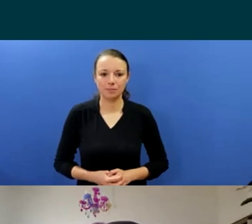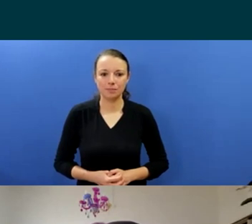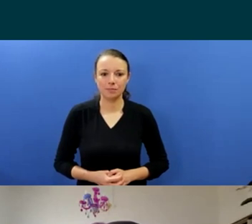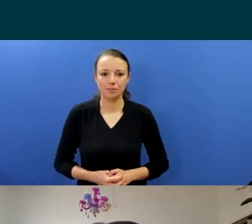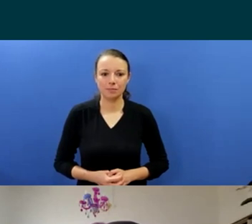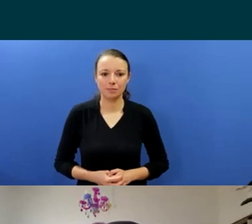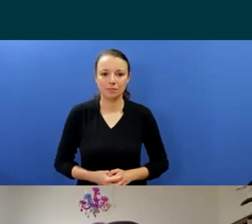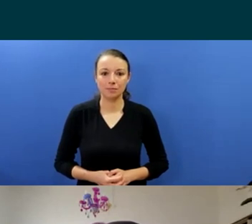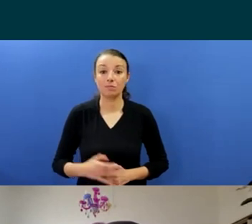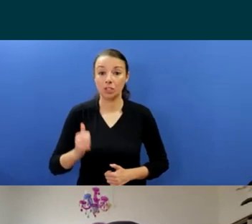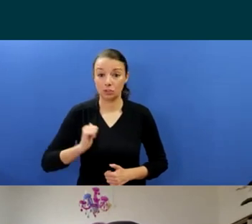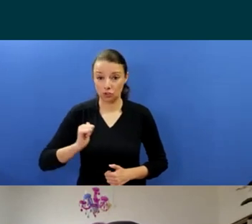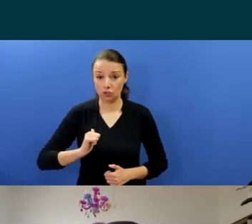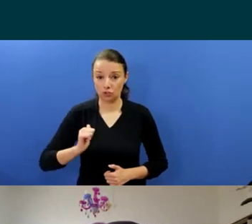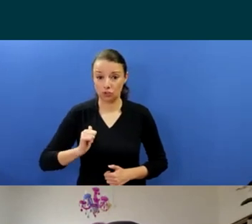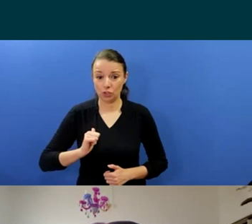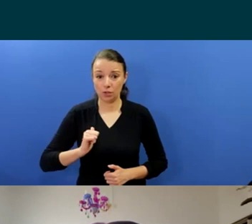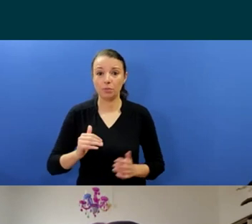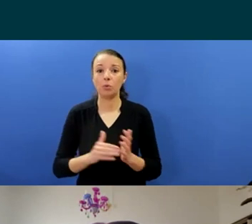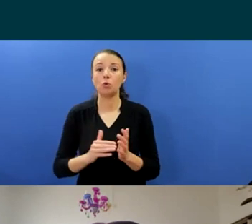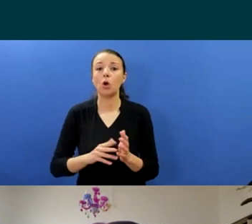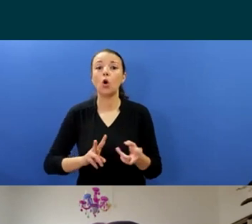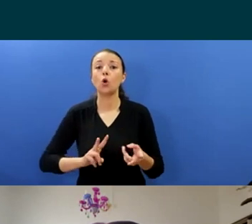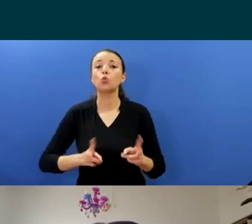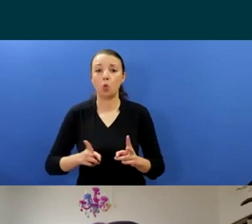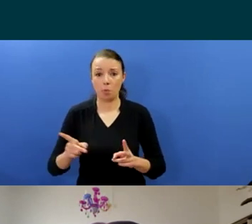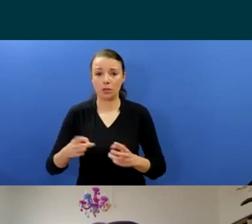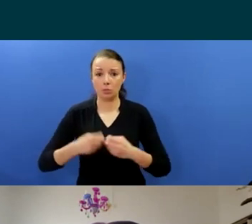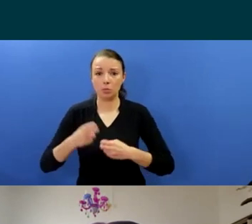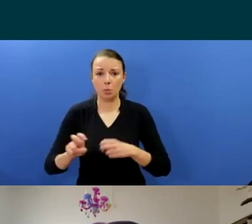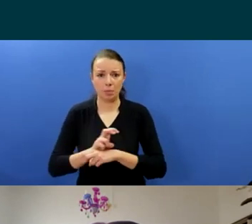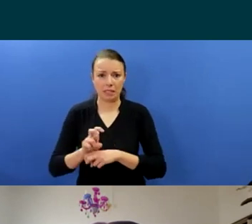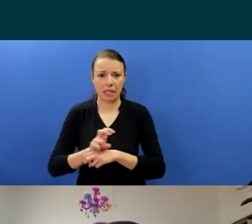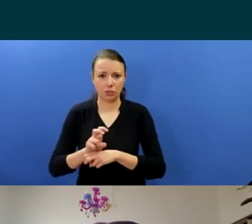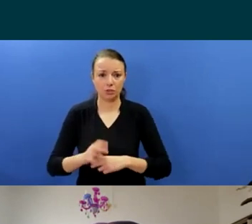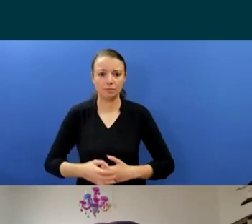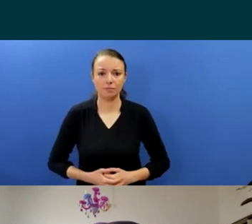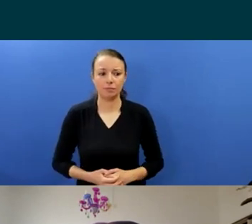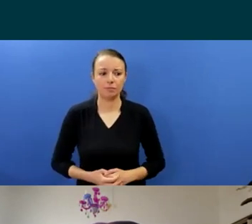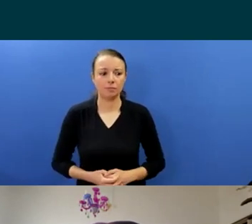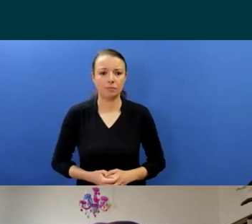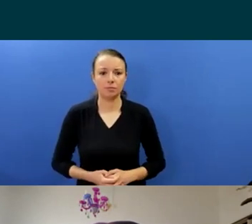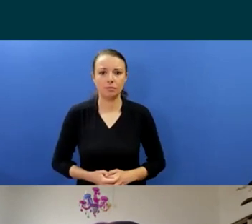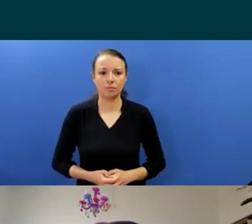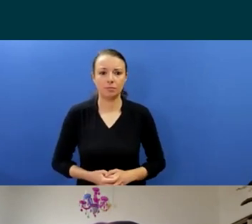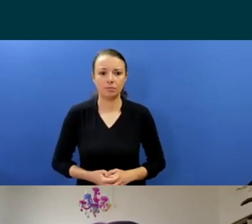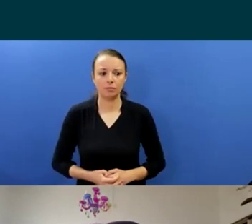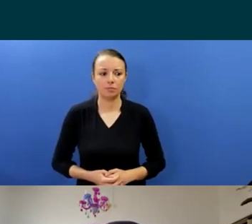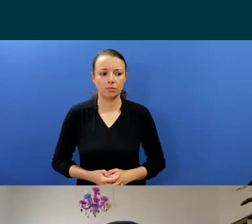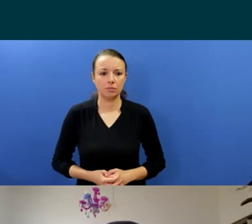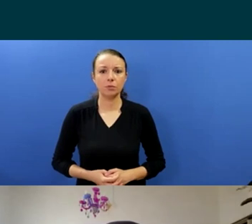We are waiting for the update from the translation. No worry. And you will tell me if I have to go back to